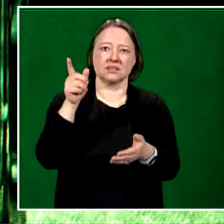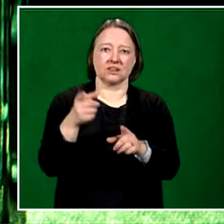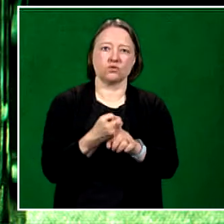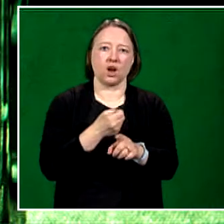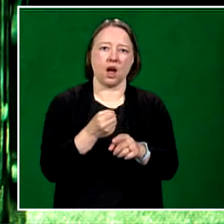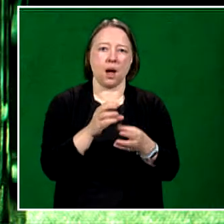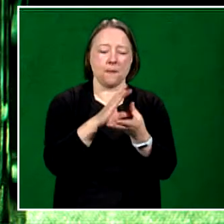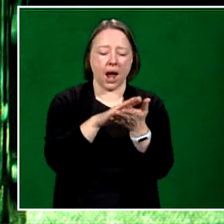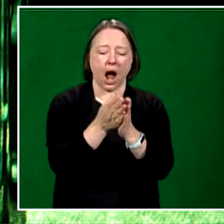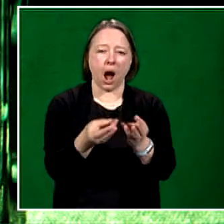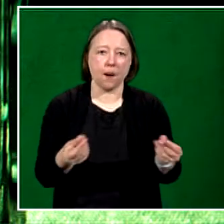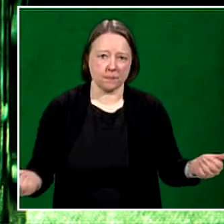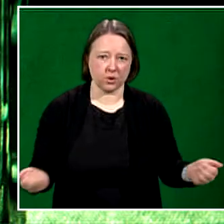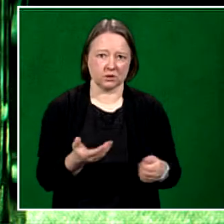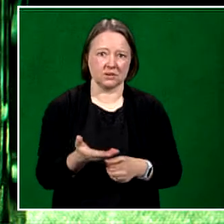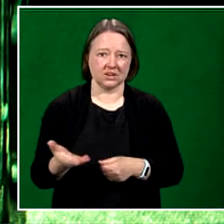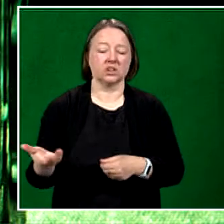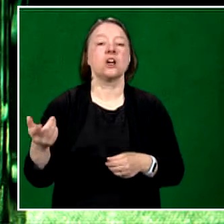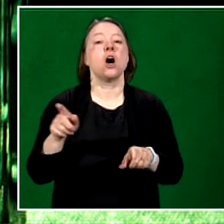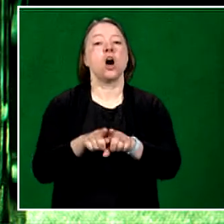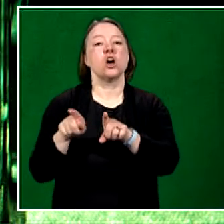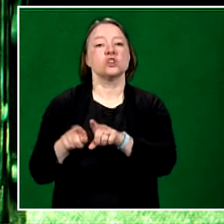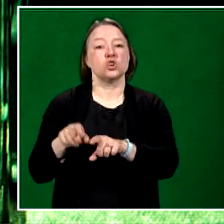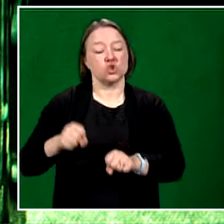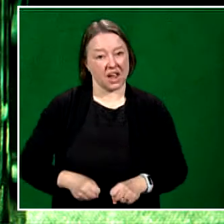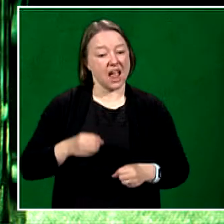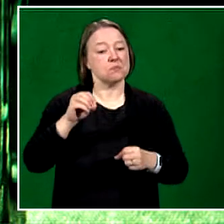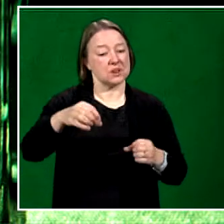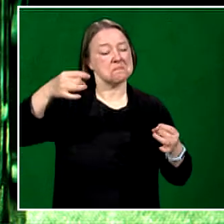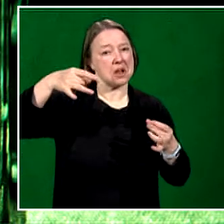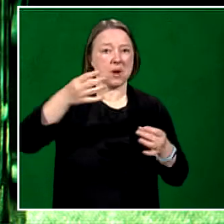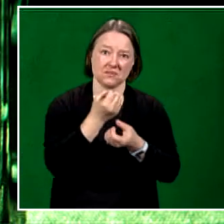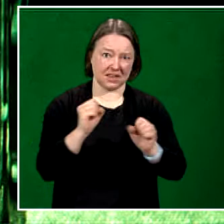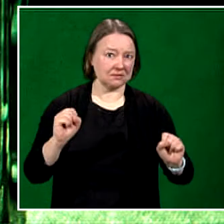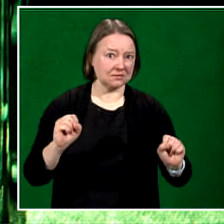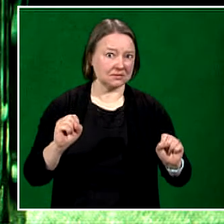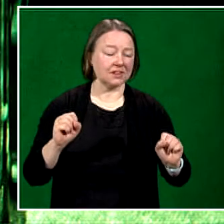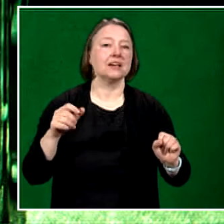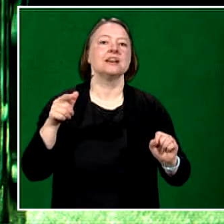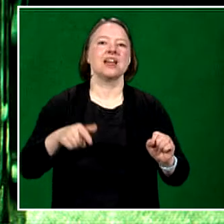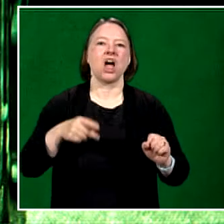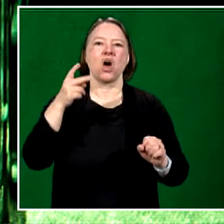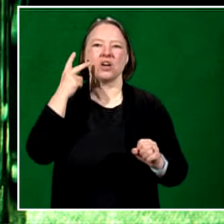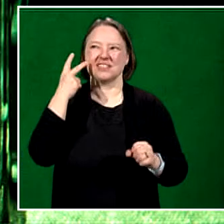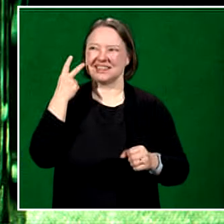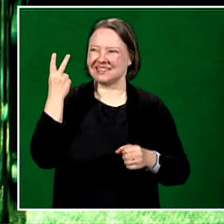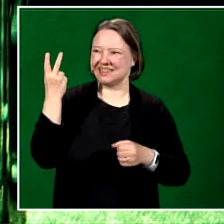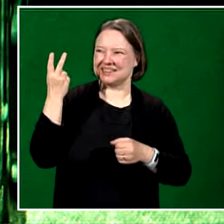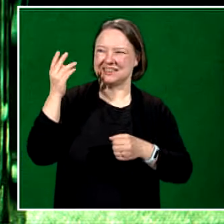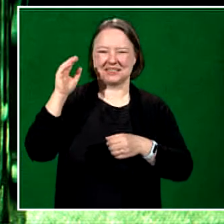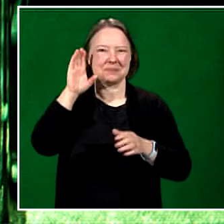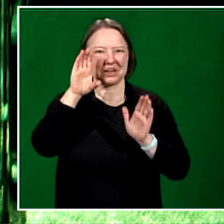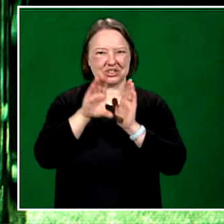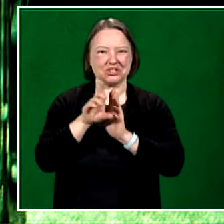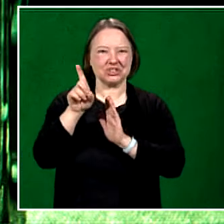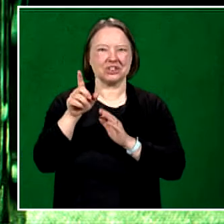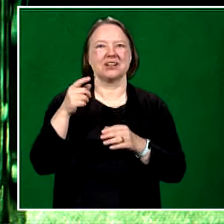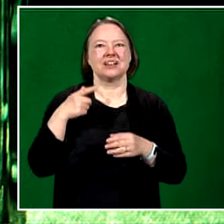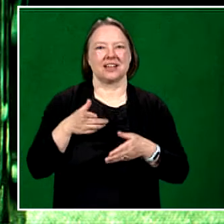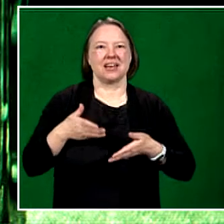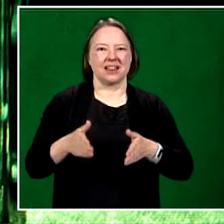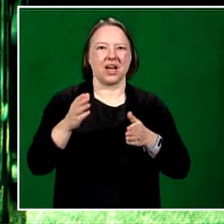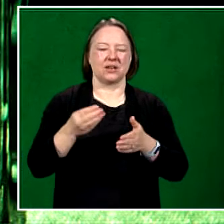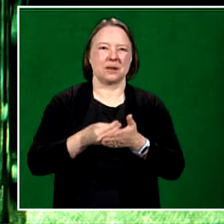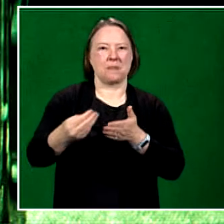compostable materials while still being able to be microwavable safe. Now, this window you see in the picture is included to provide the buyer